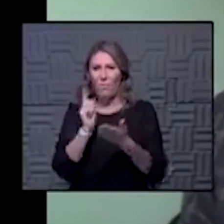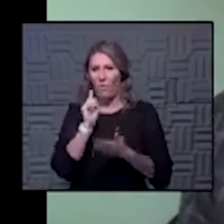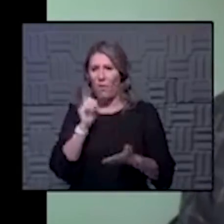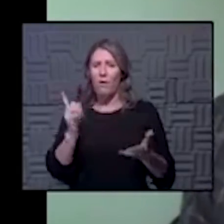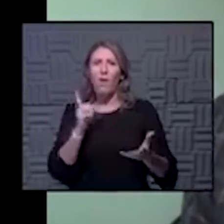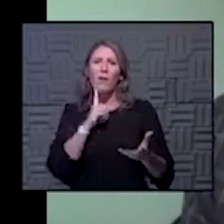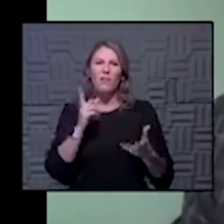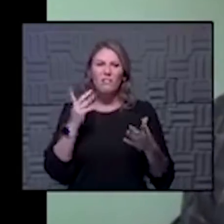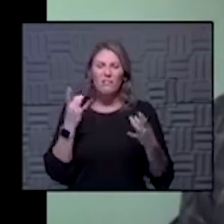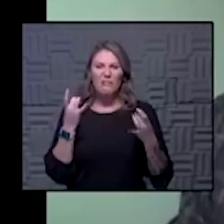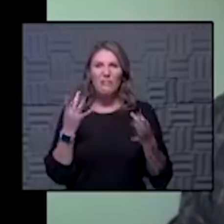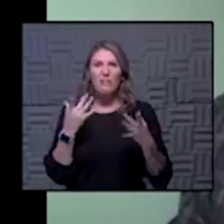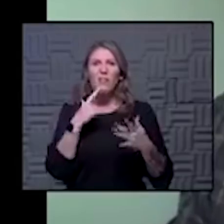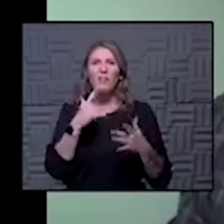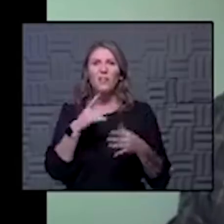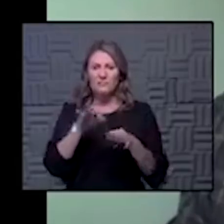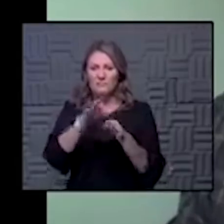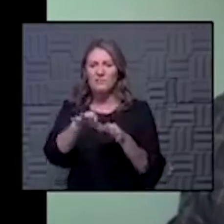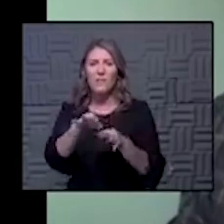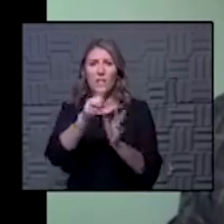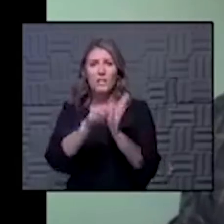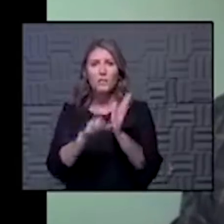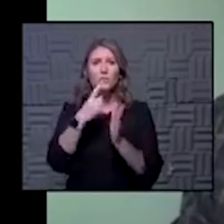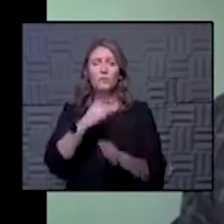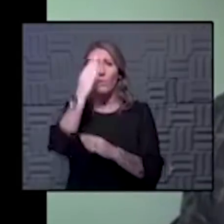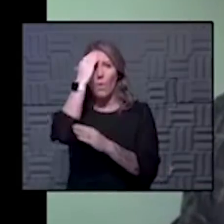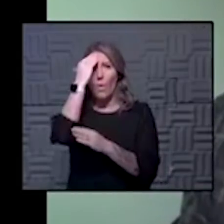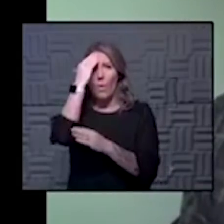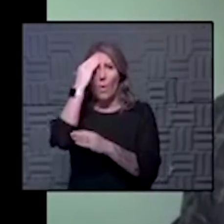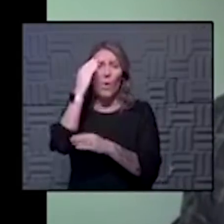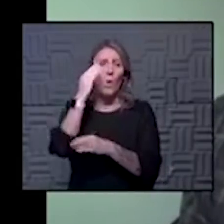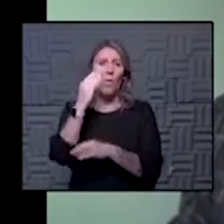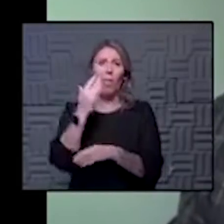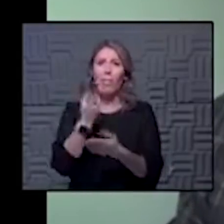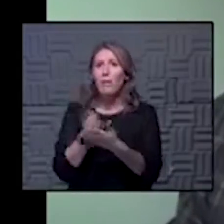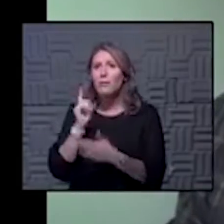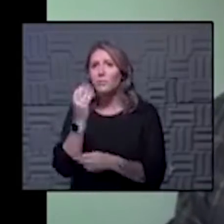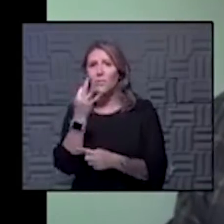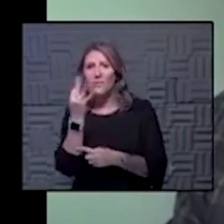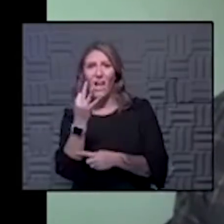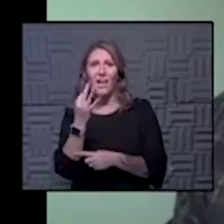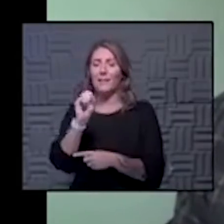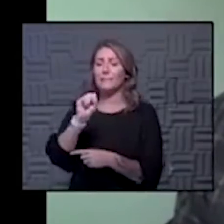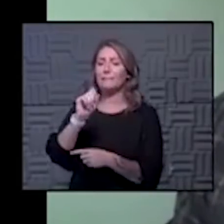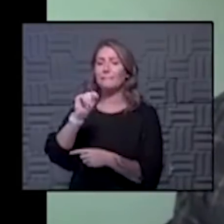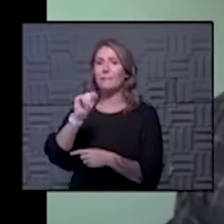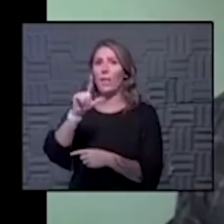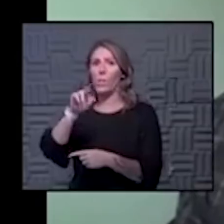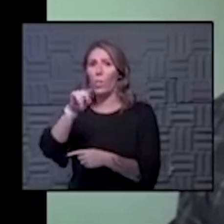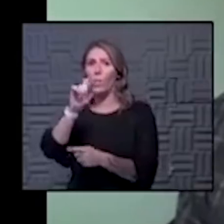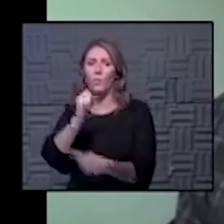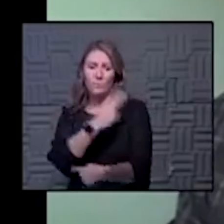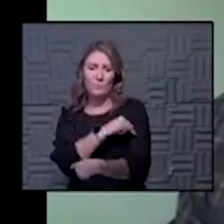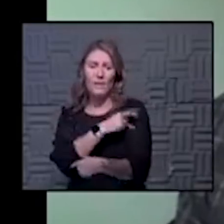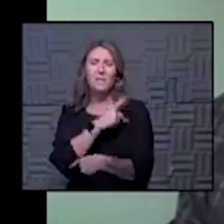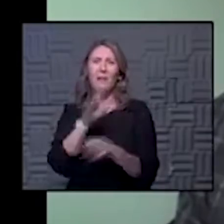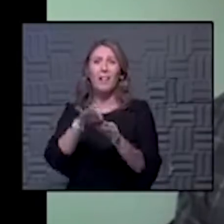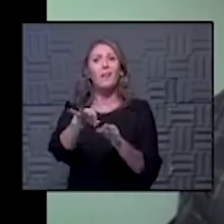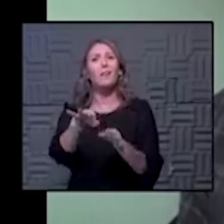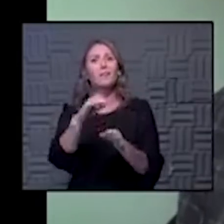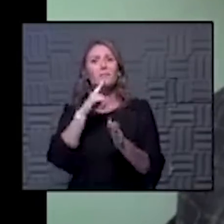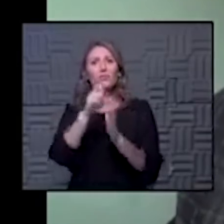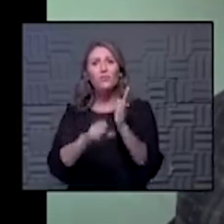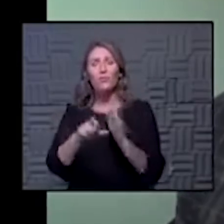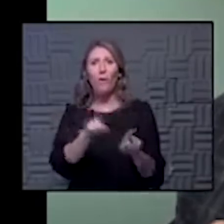we've already had the delay surgeries. We know that last Friday, St. Luke's announced that they were delaying some surgeries. So it puts things into perspective because